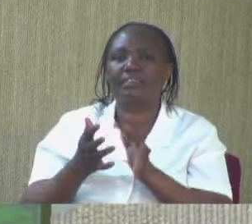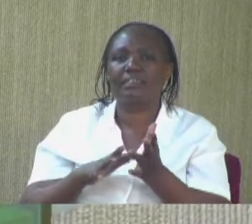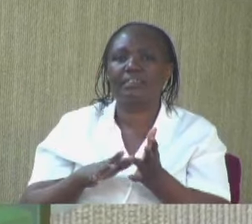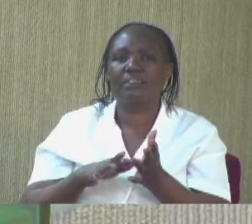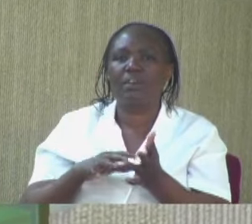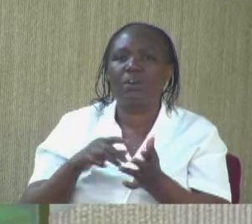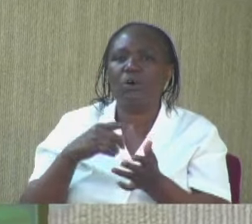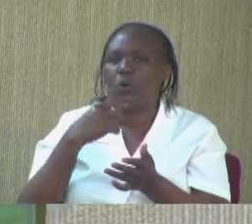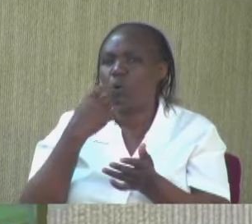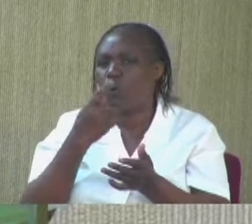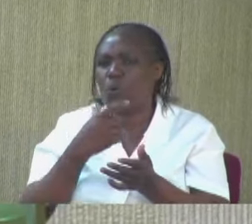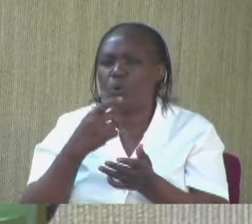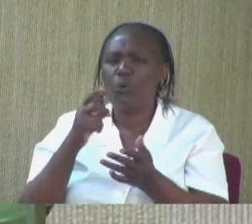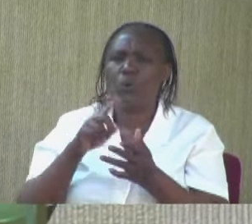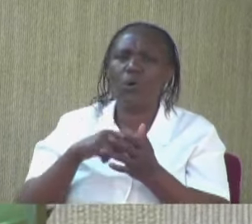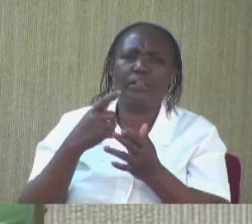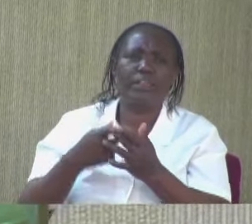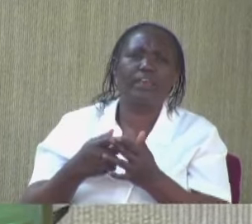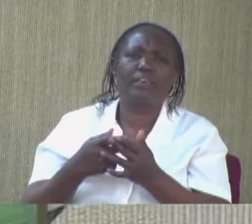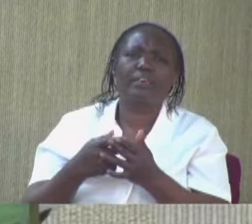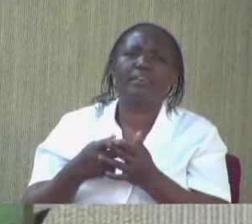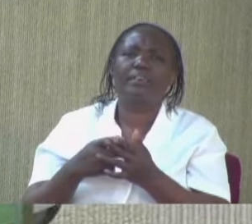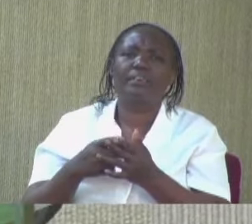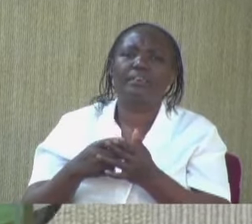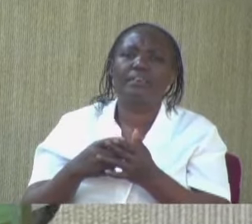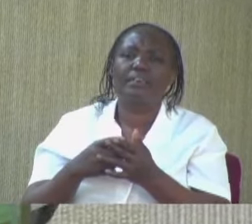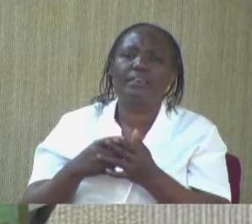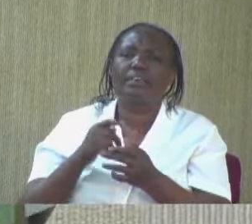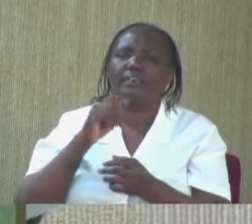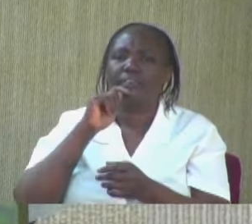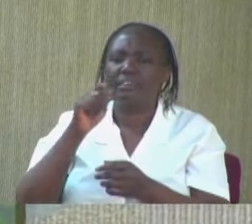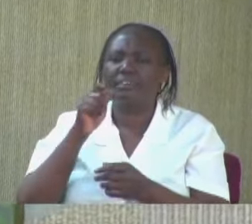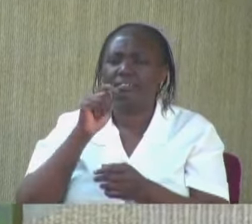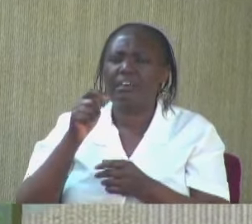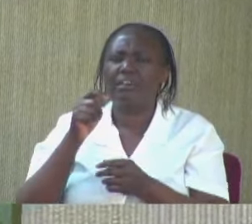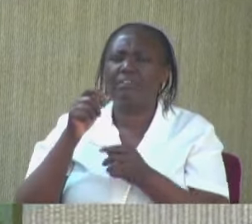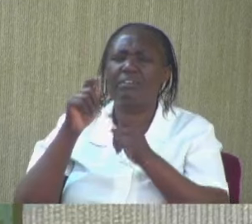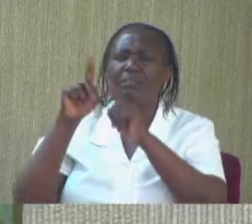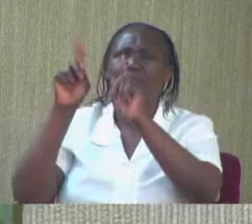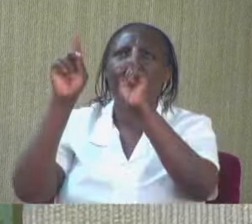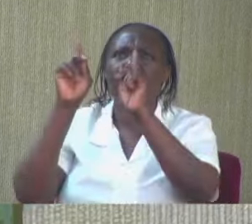Jesus testify of himself? That, just to recap, let's read